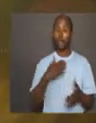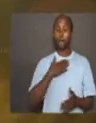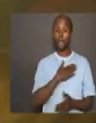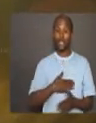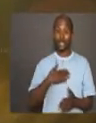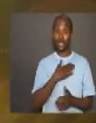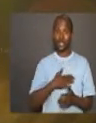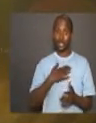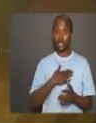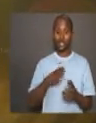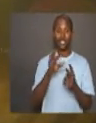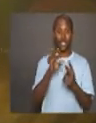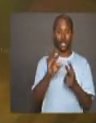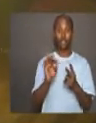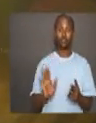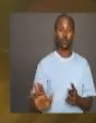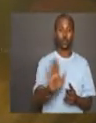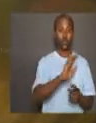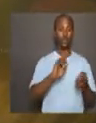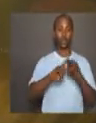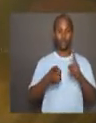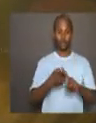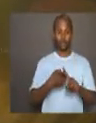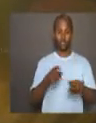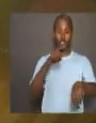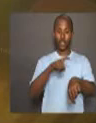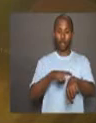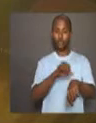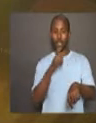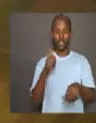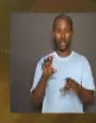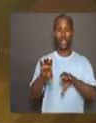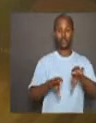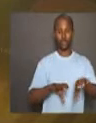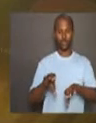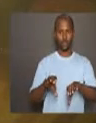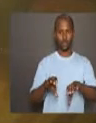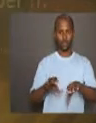Please select a partner, students. It is time for another activity.